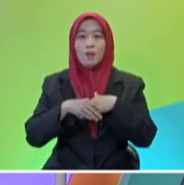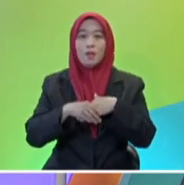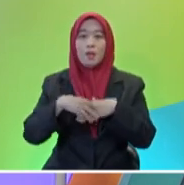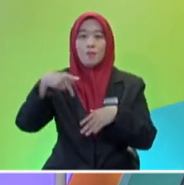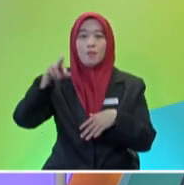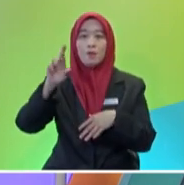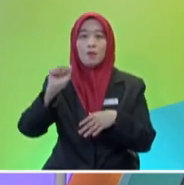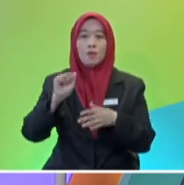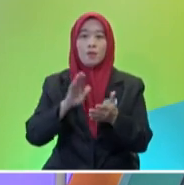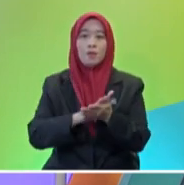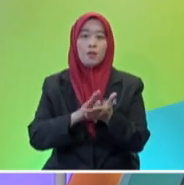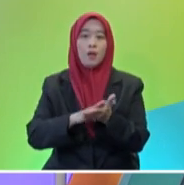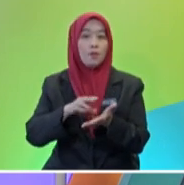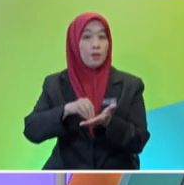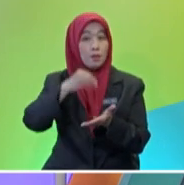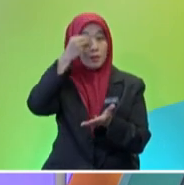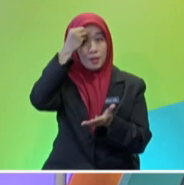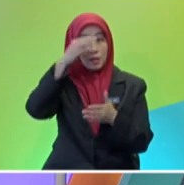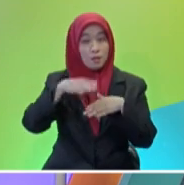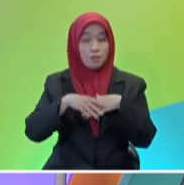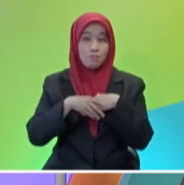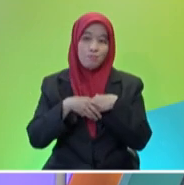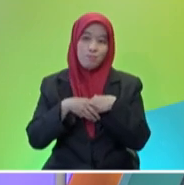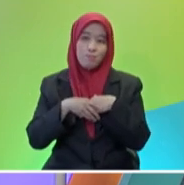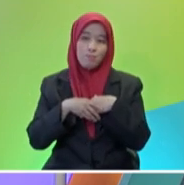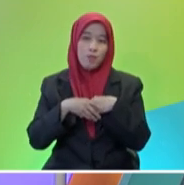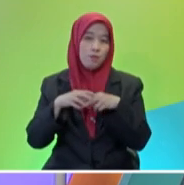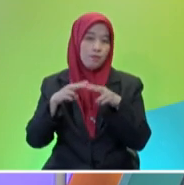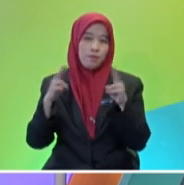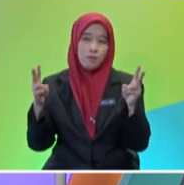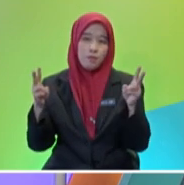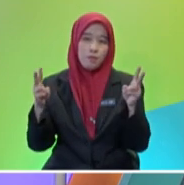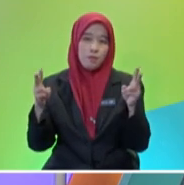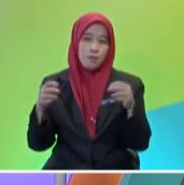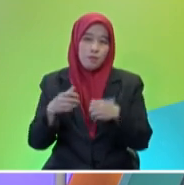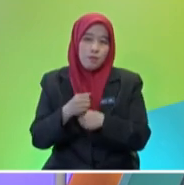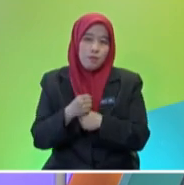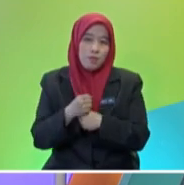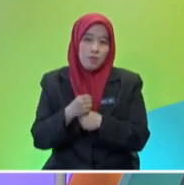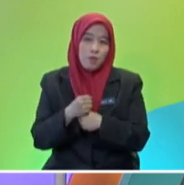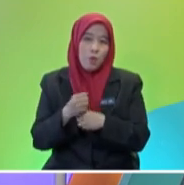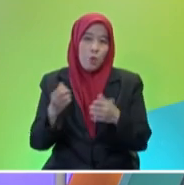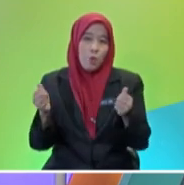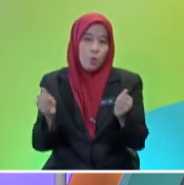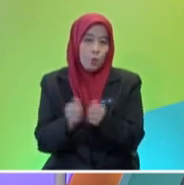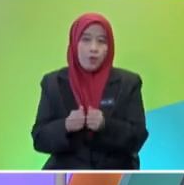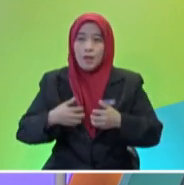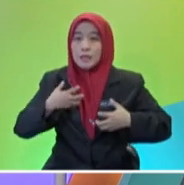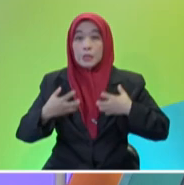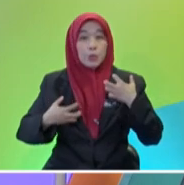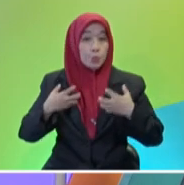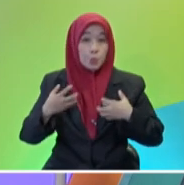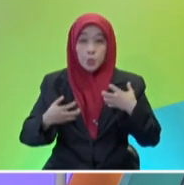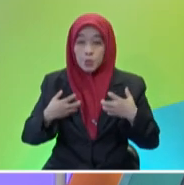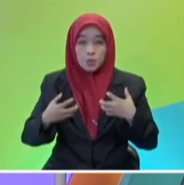And today we're learning English very tightly knit with emotions. And still